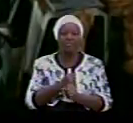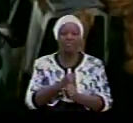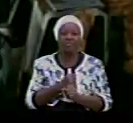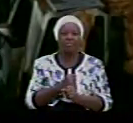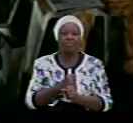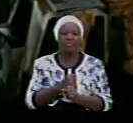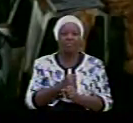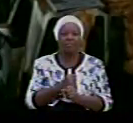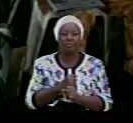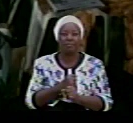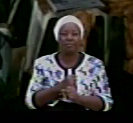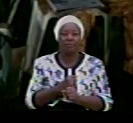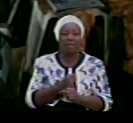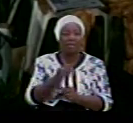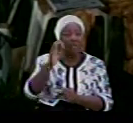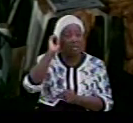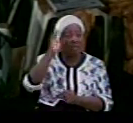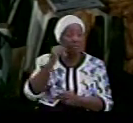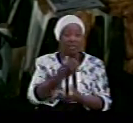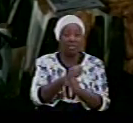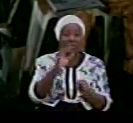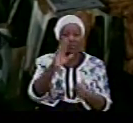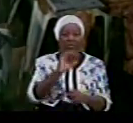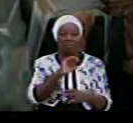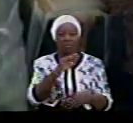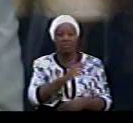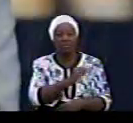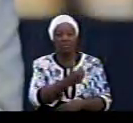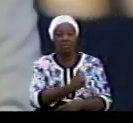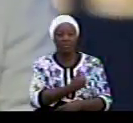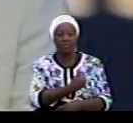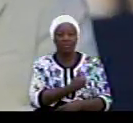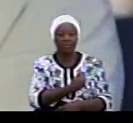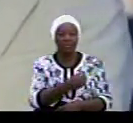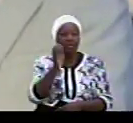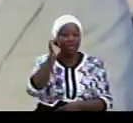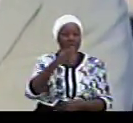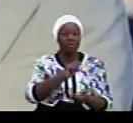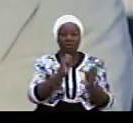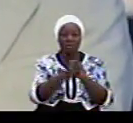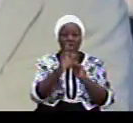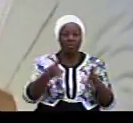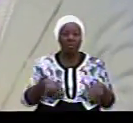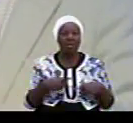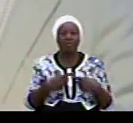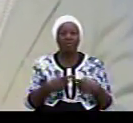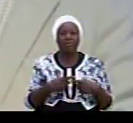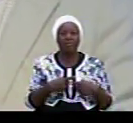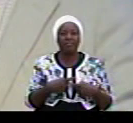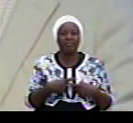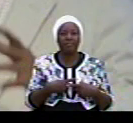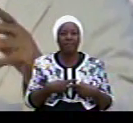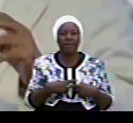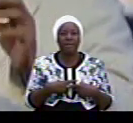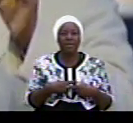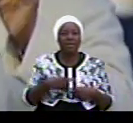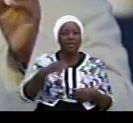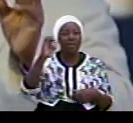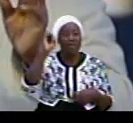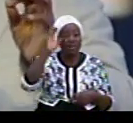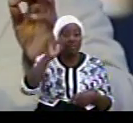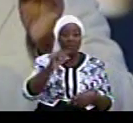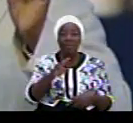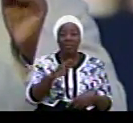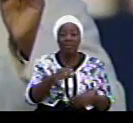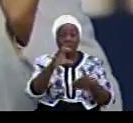It will save your soul. It will change your life. It will remove the